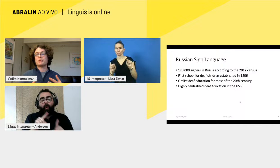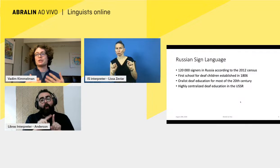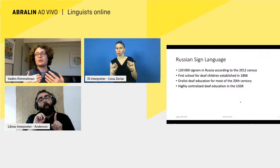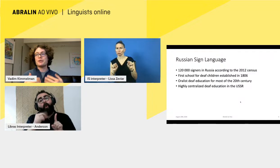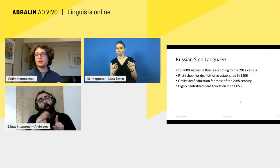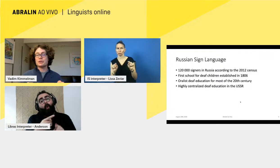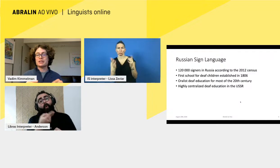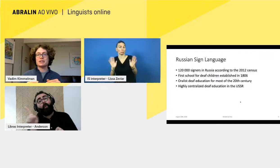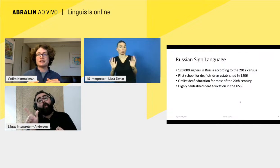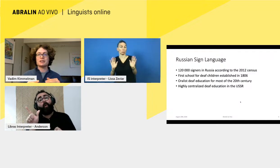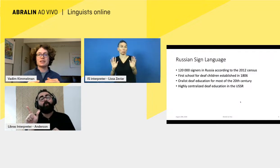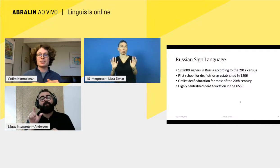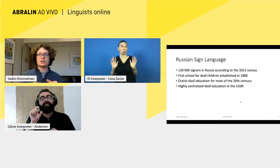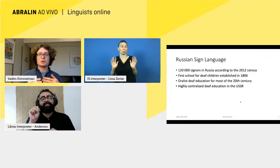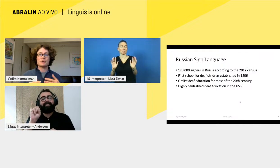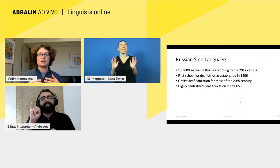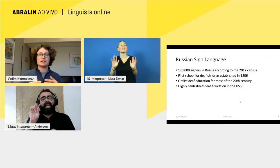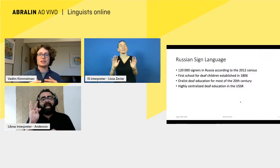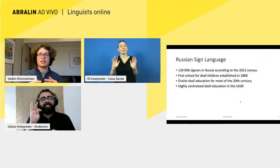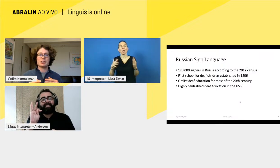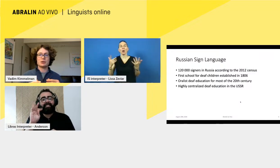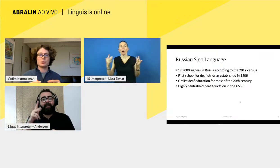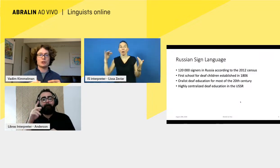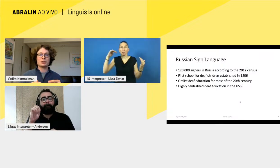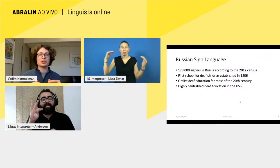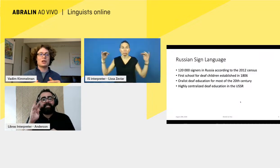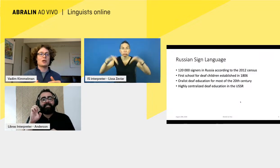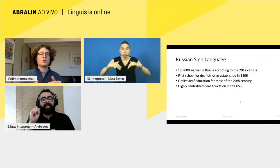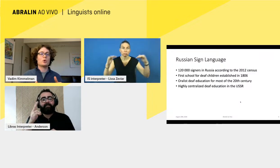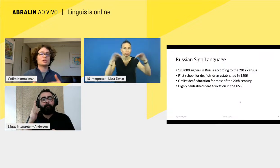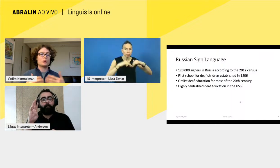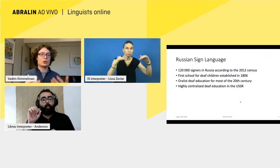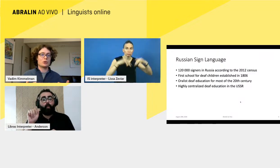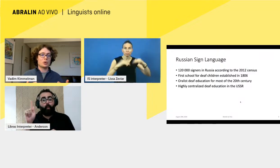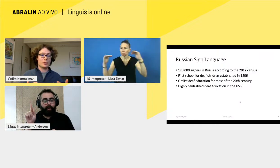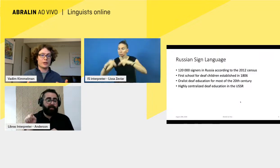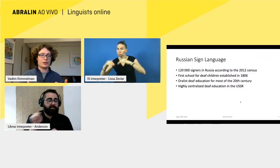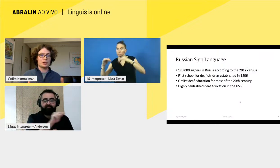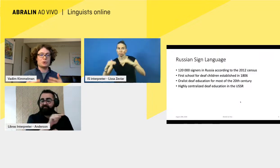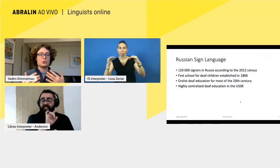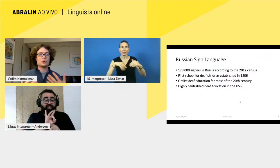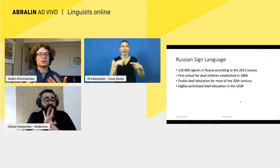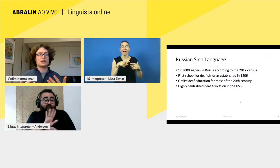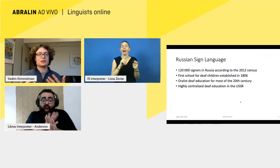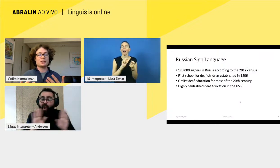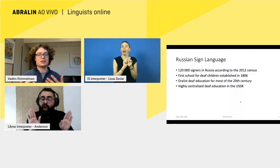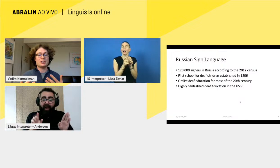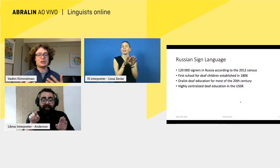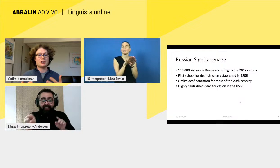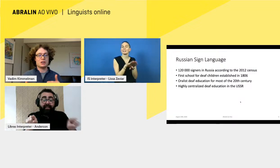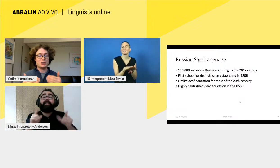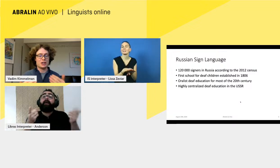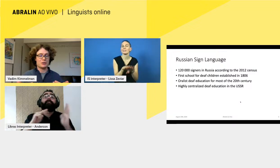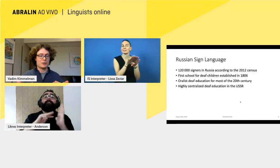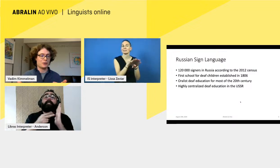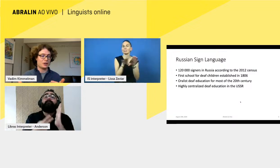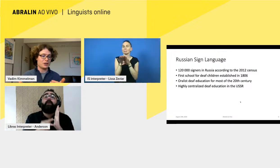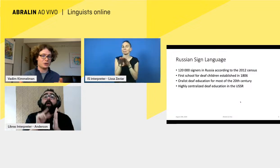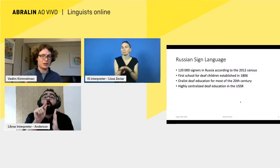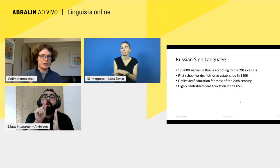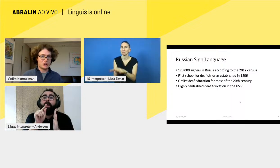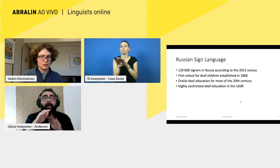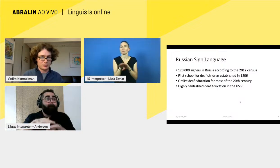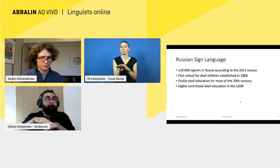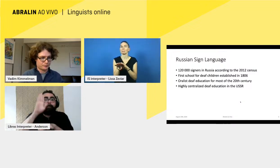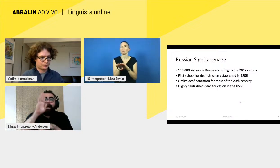that some degree of standardization of Russian Sign Language was ongoing due to standardization in general